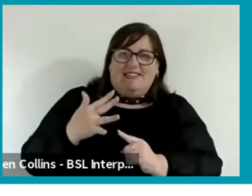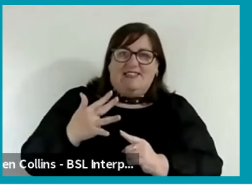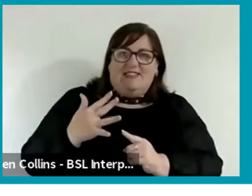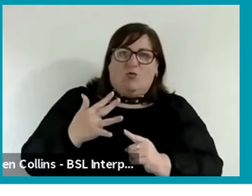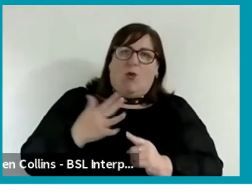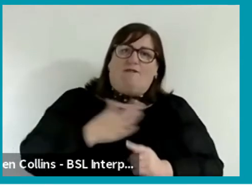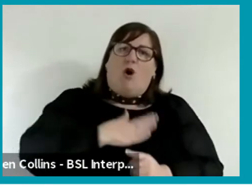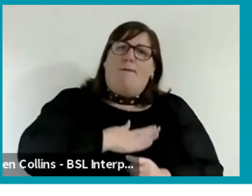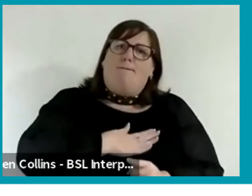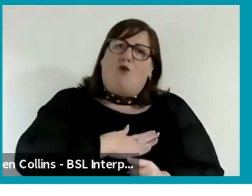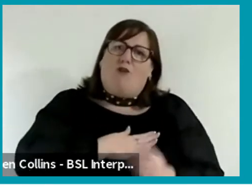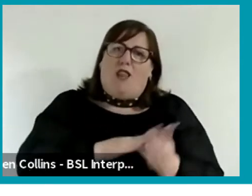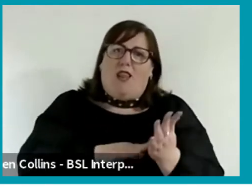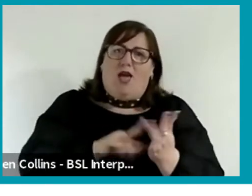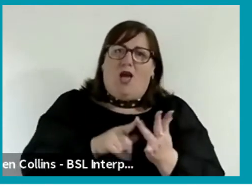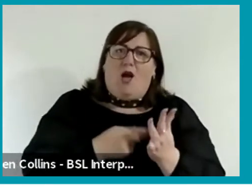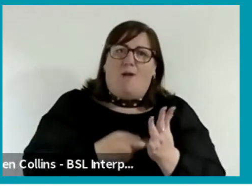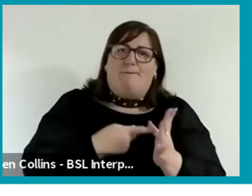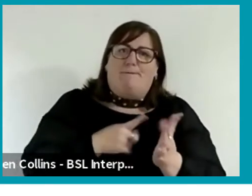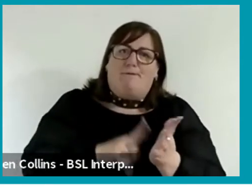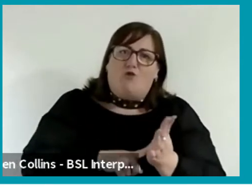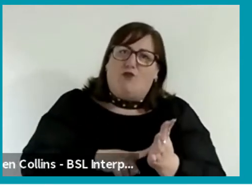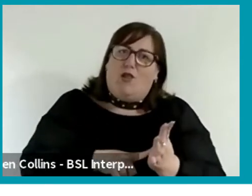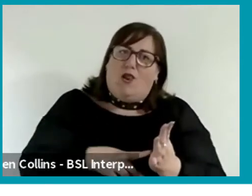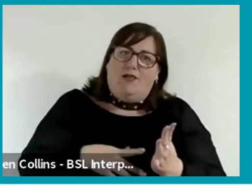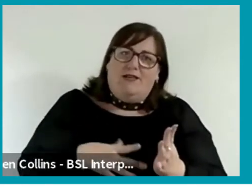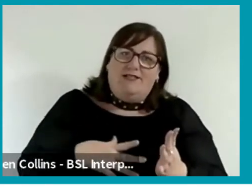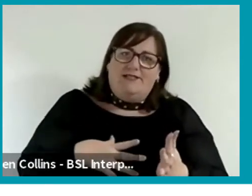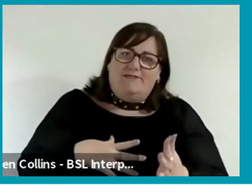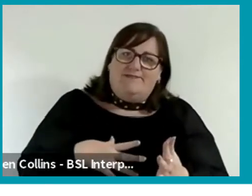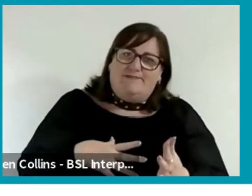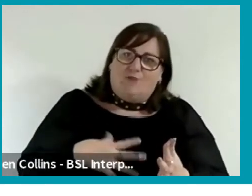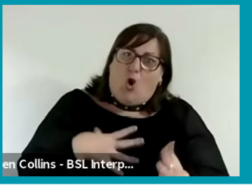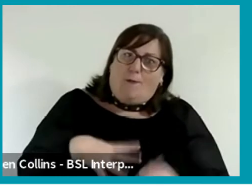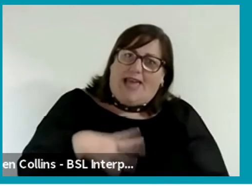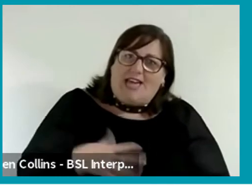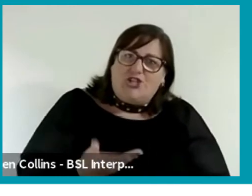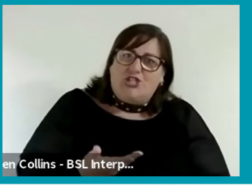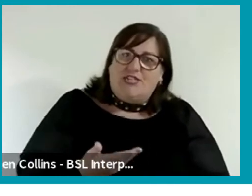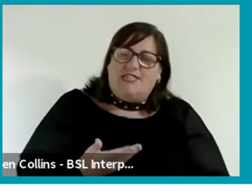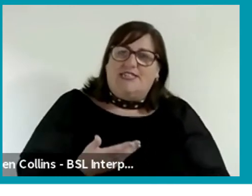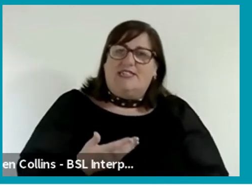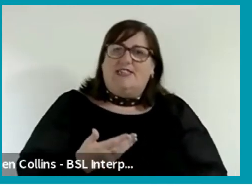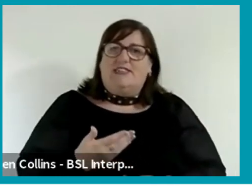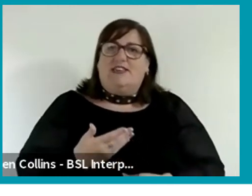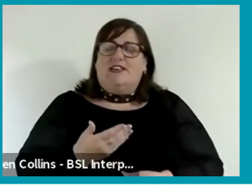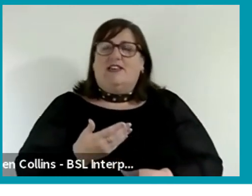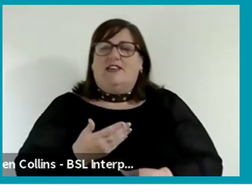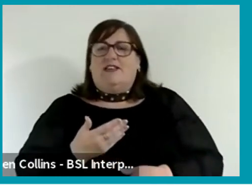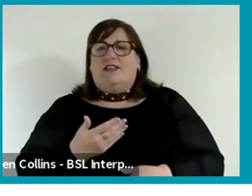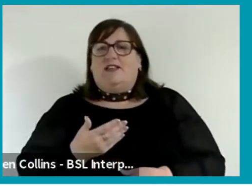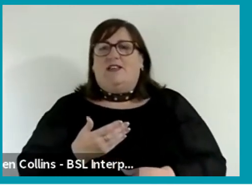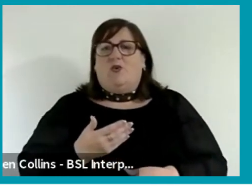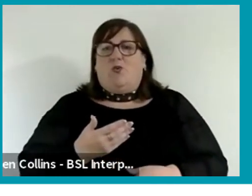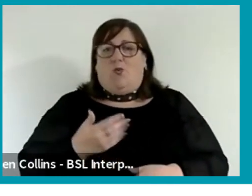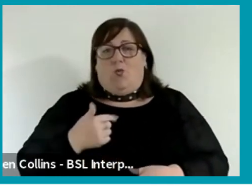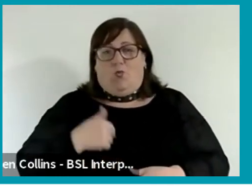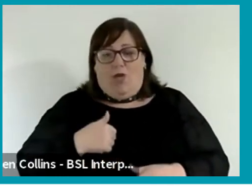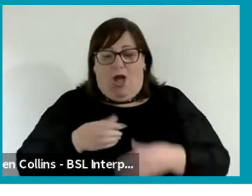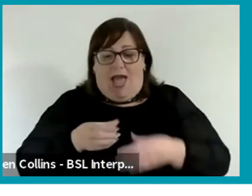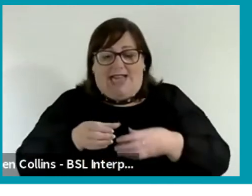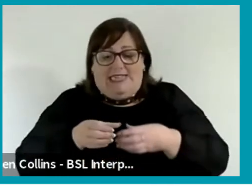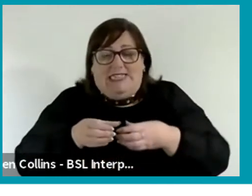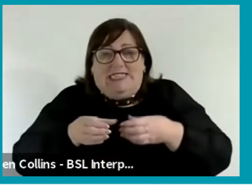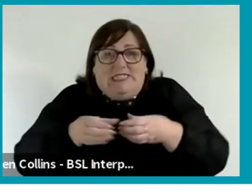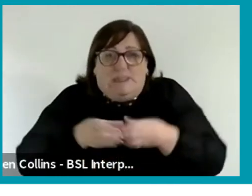we're not like a vampire squid, as Goldman Sachs has been described, right? We're a small company. We're